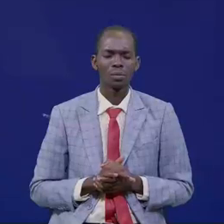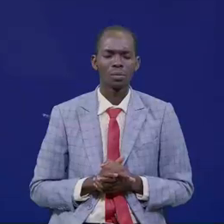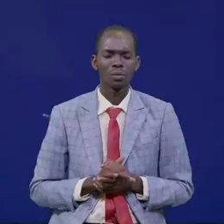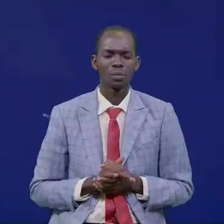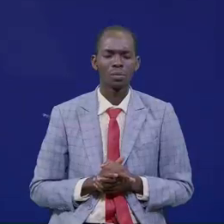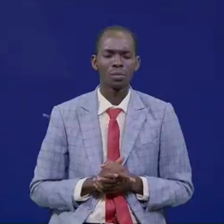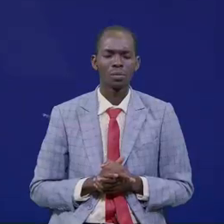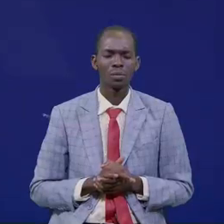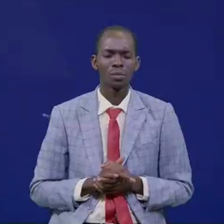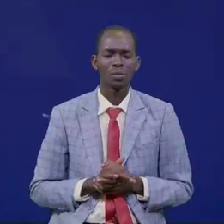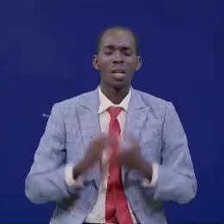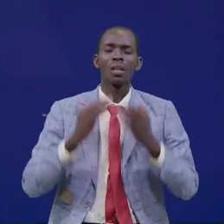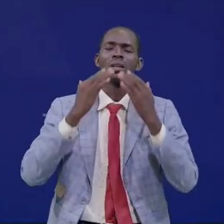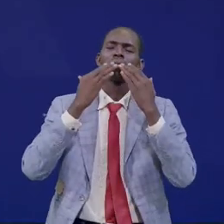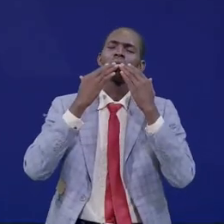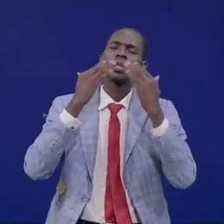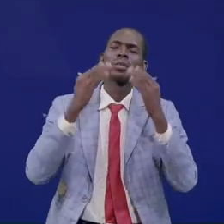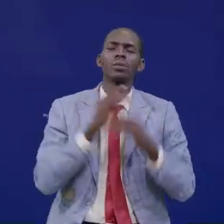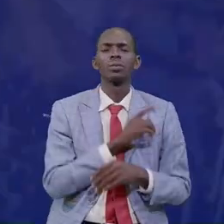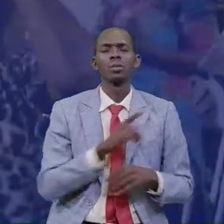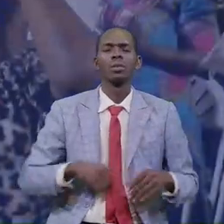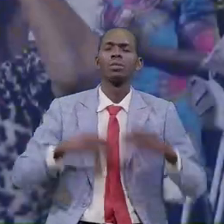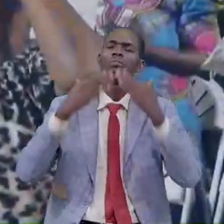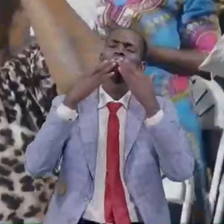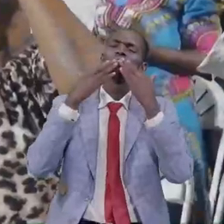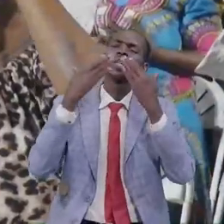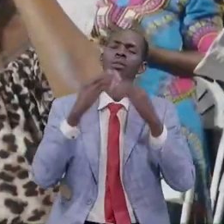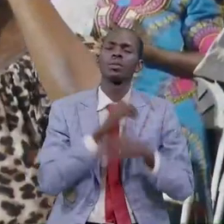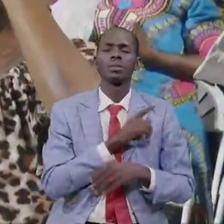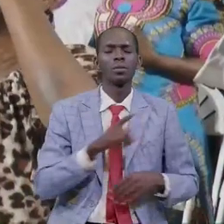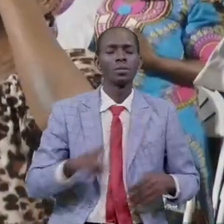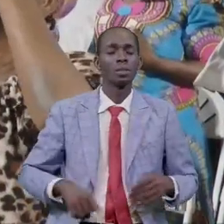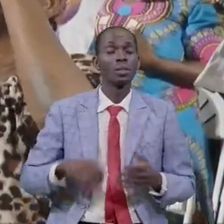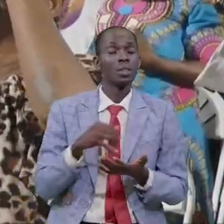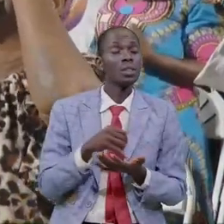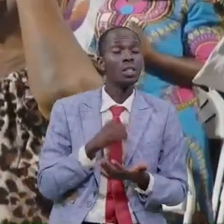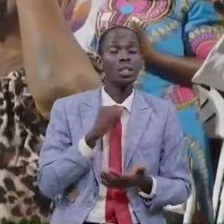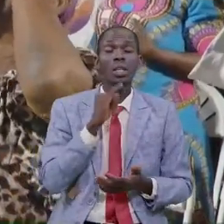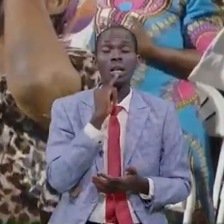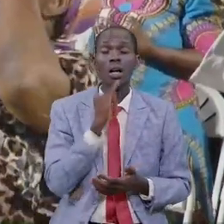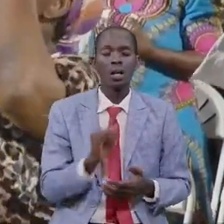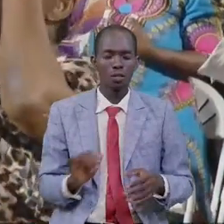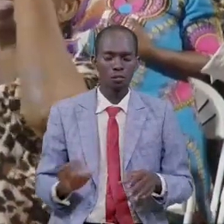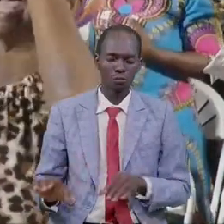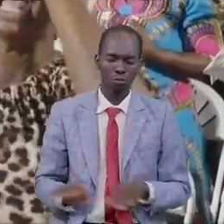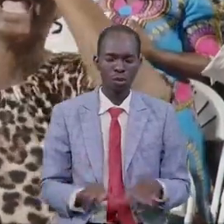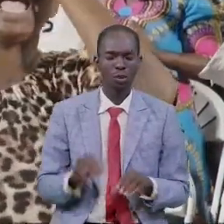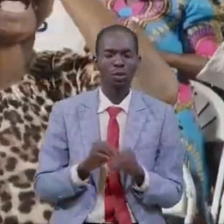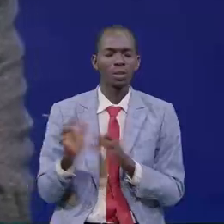Thank you, Lord. Merci, Seigneur. Thank you, Lord. Merci, Seigneur. It is done. C'est